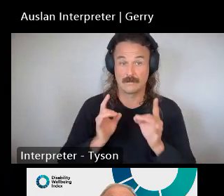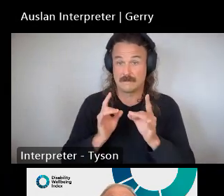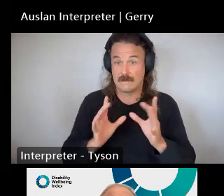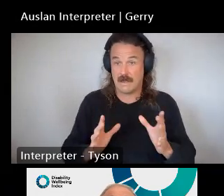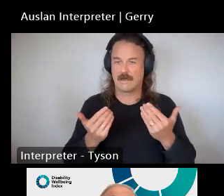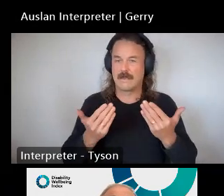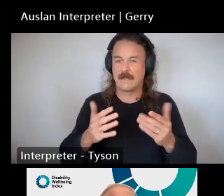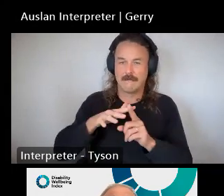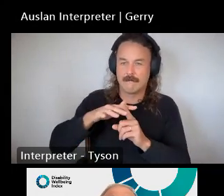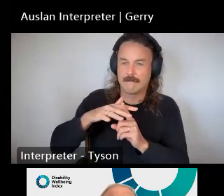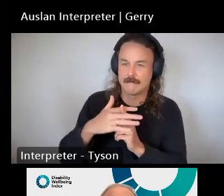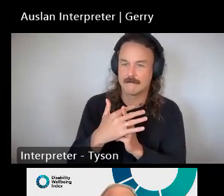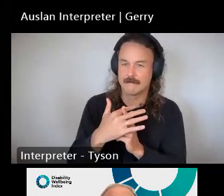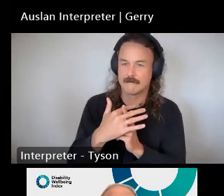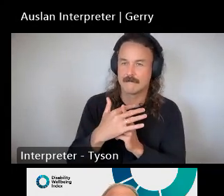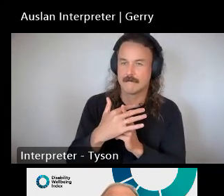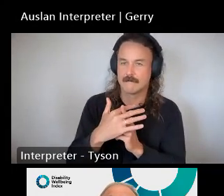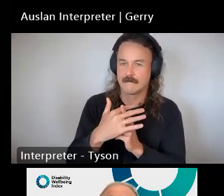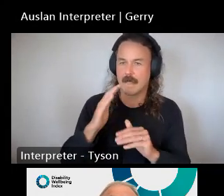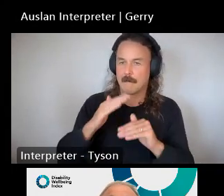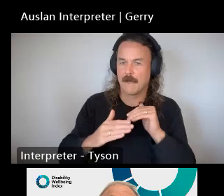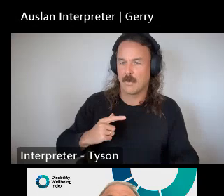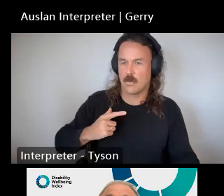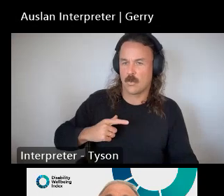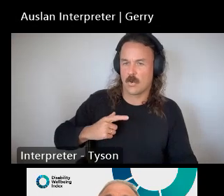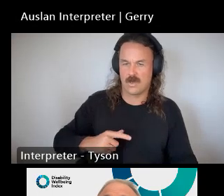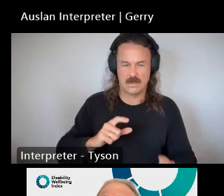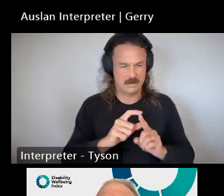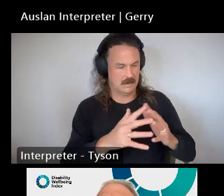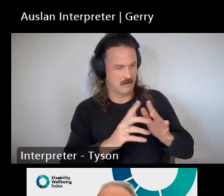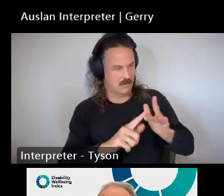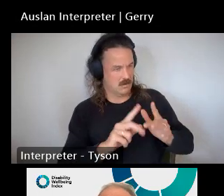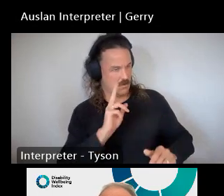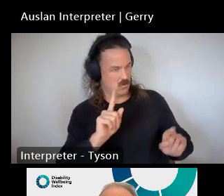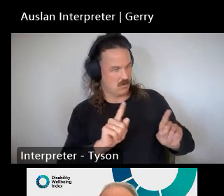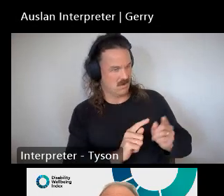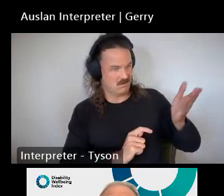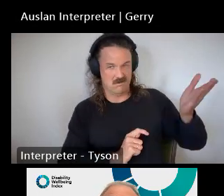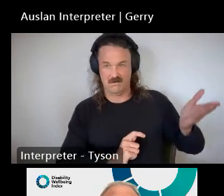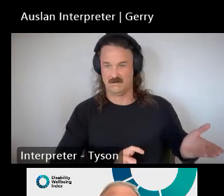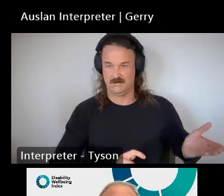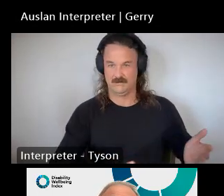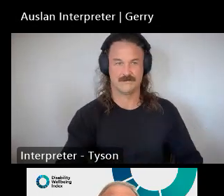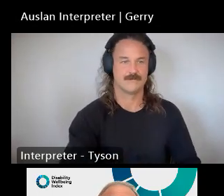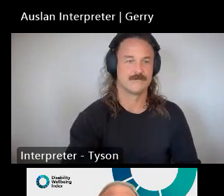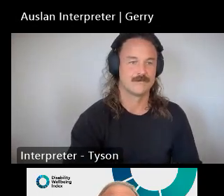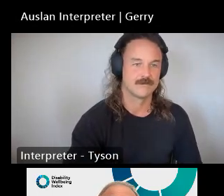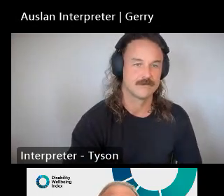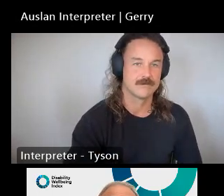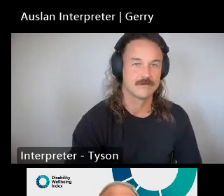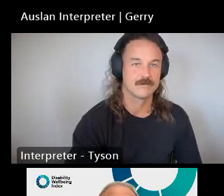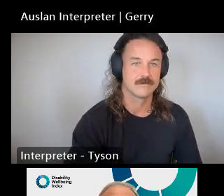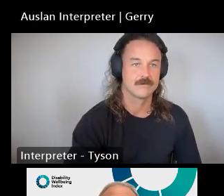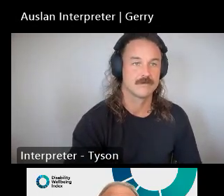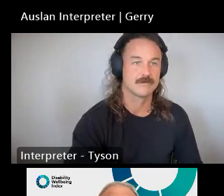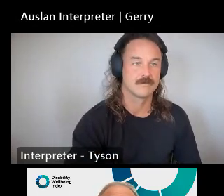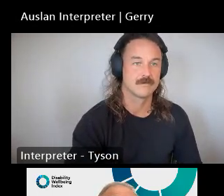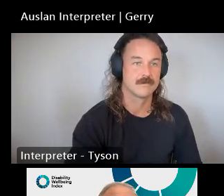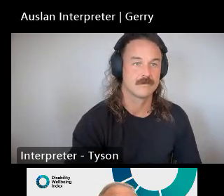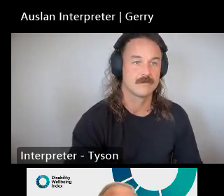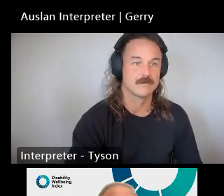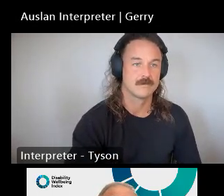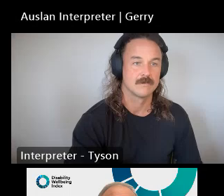context, some reasons as to why it looks the way it does. As David had said, this started out as a project for the